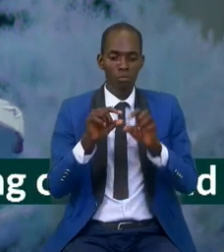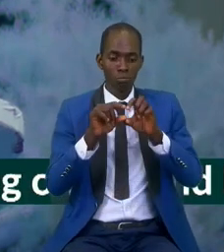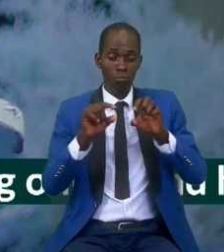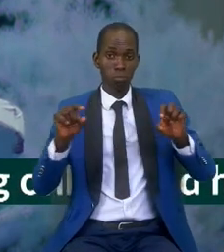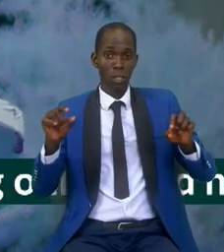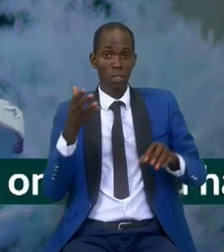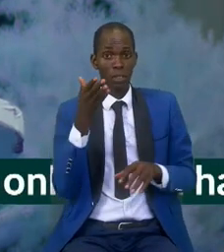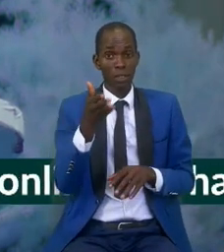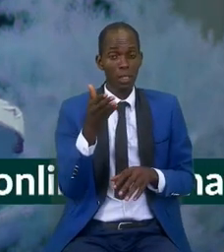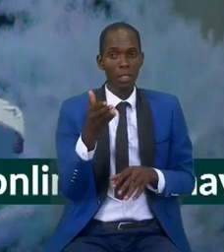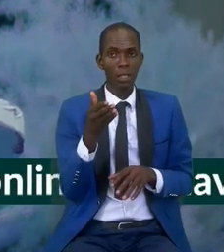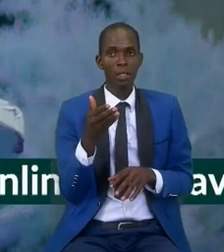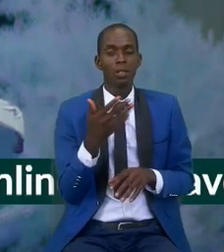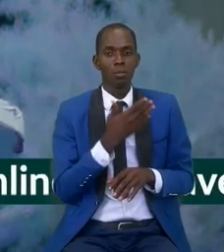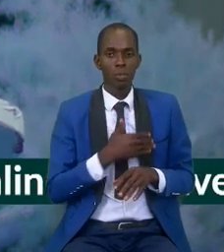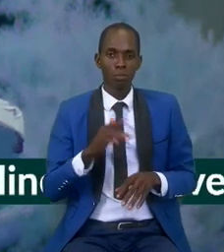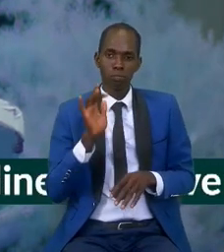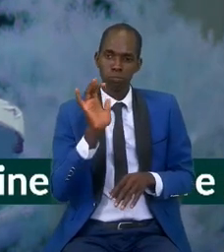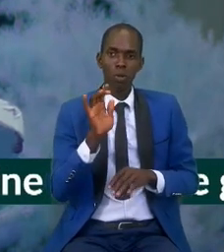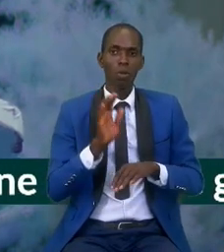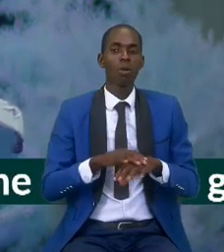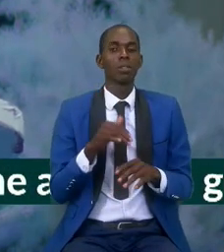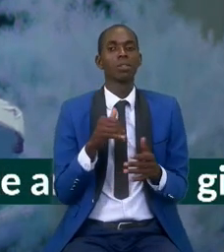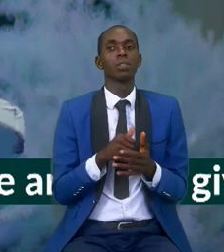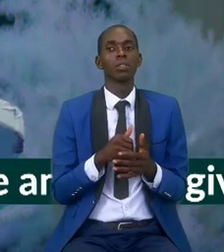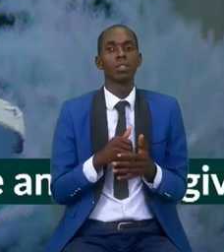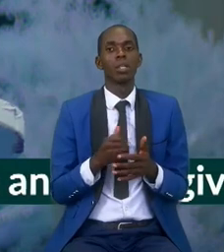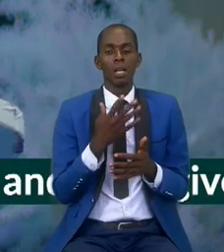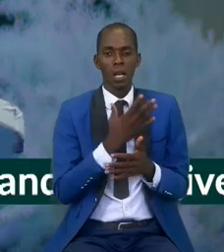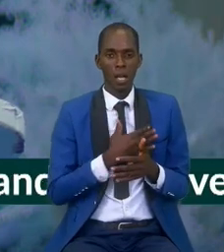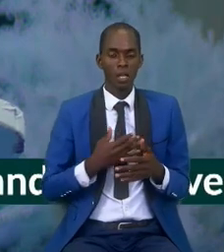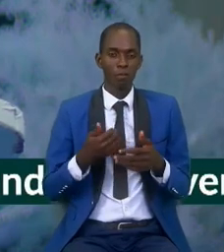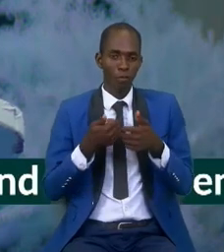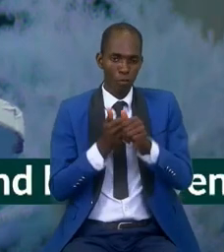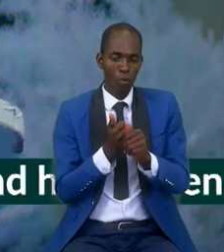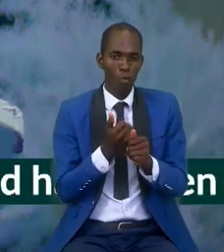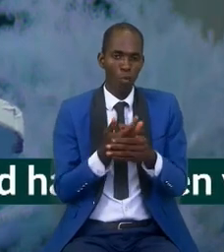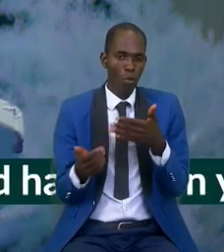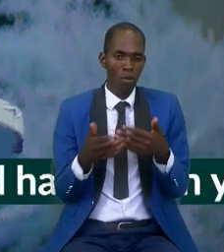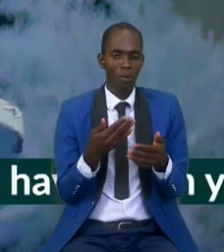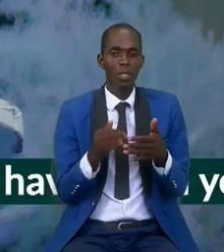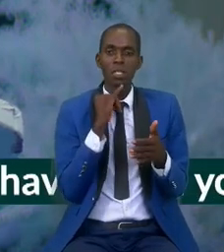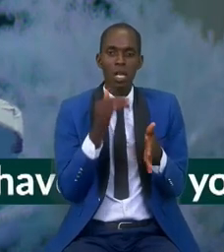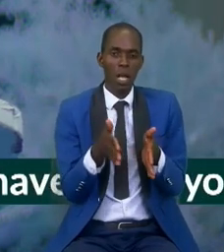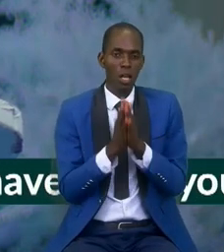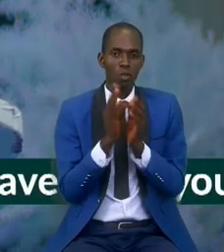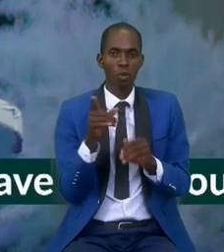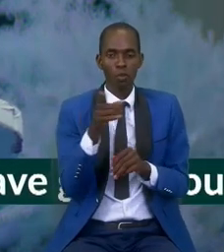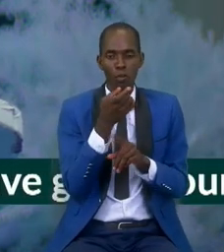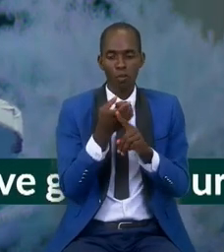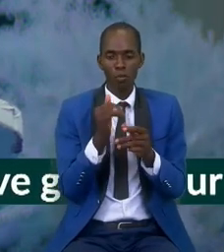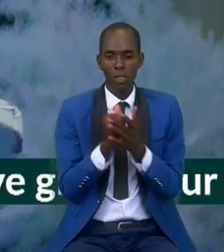completely from there so that we can be of more help to you and see how you refer